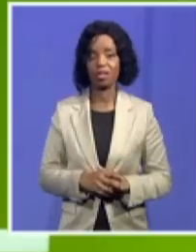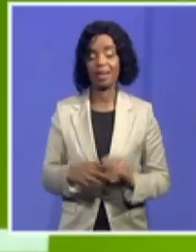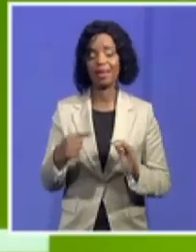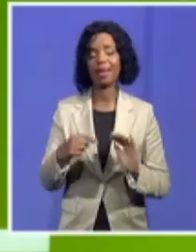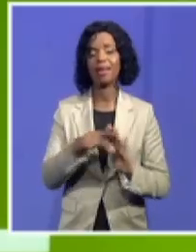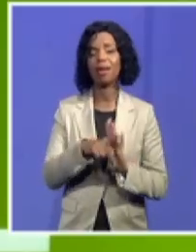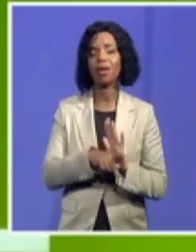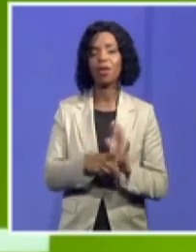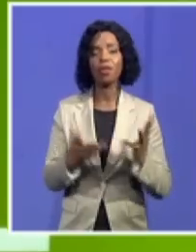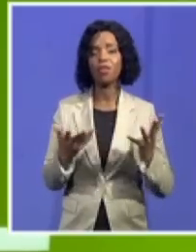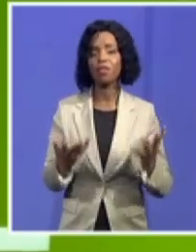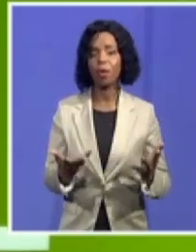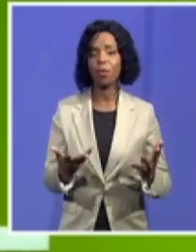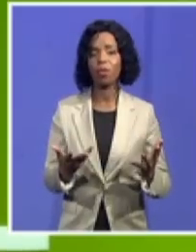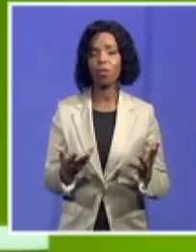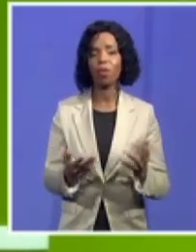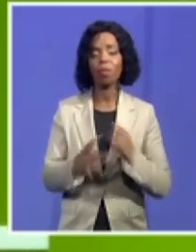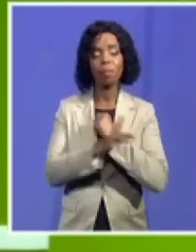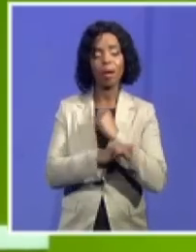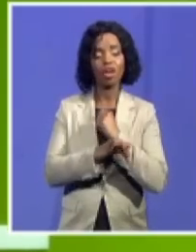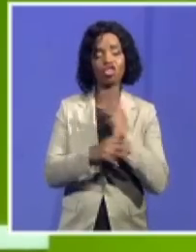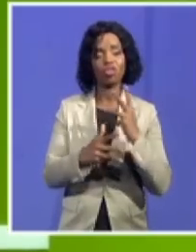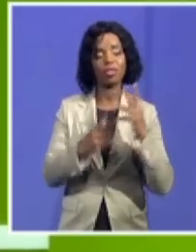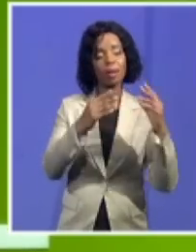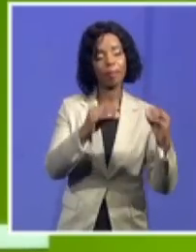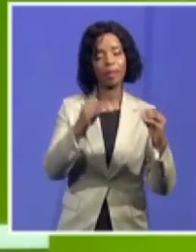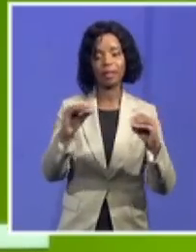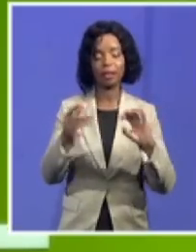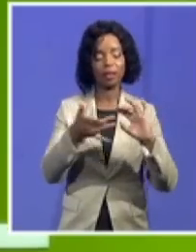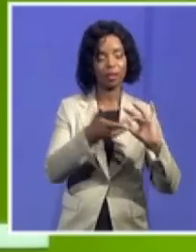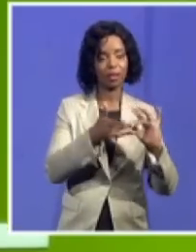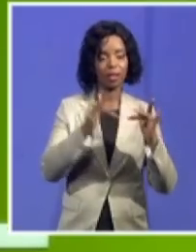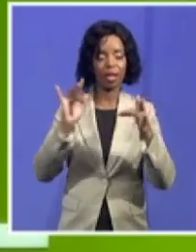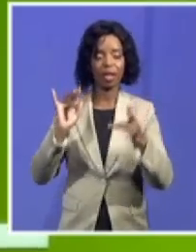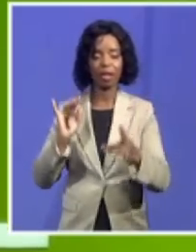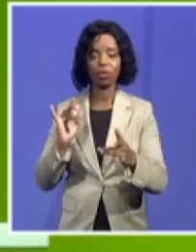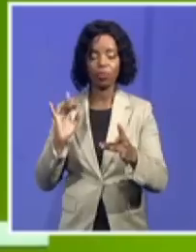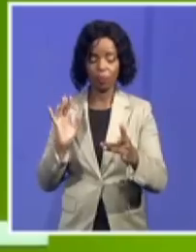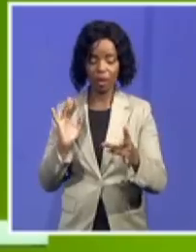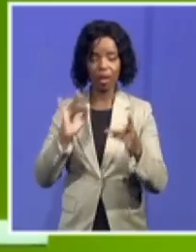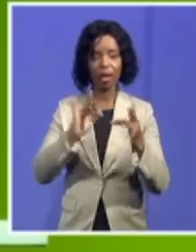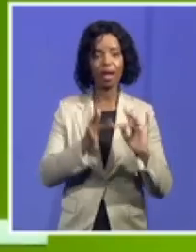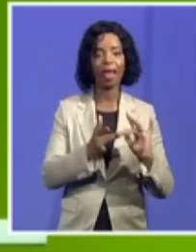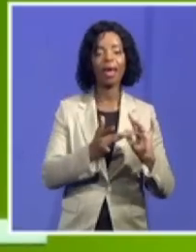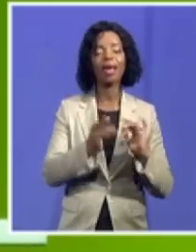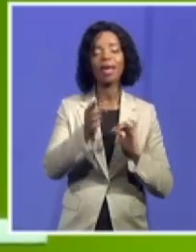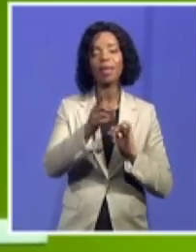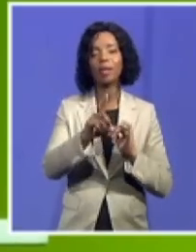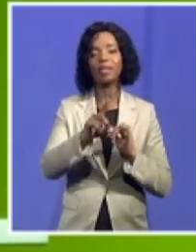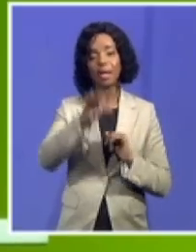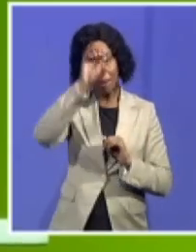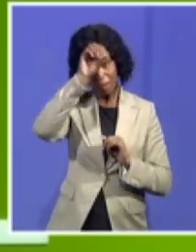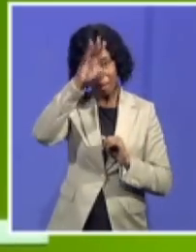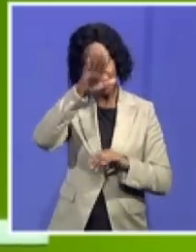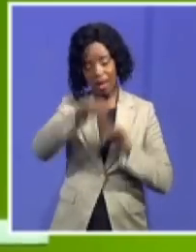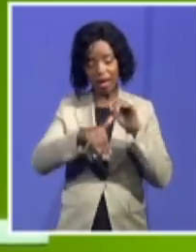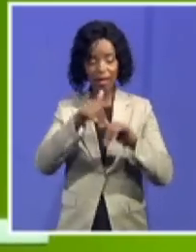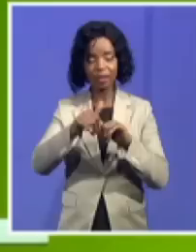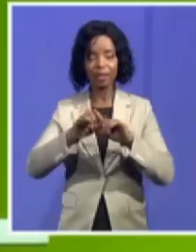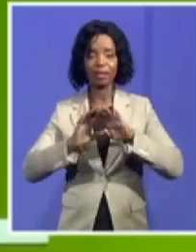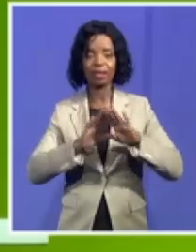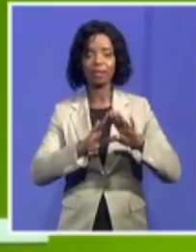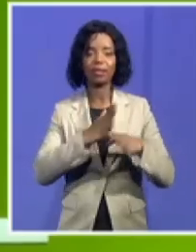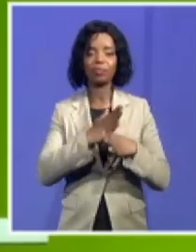are inextricably tied and linked to mining and its operations. This program is